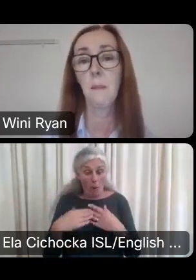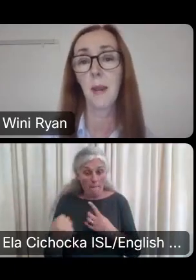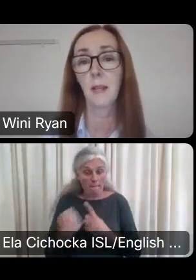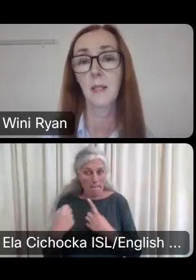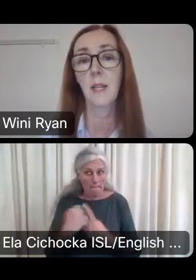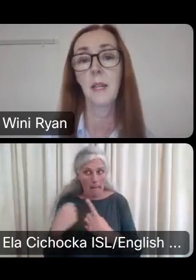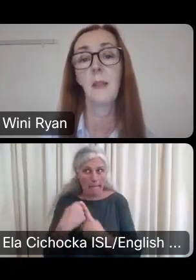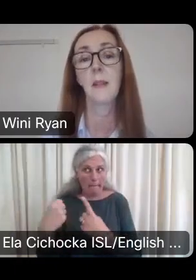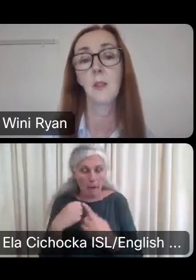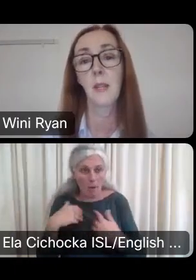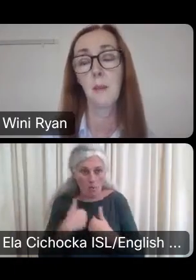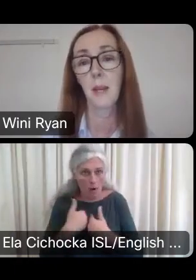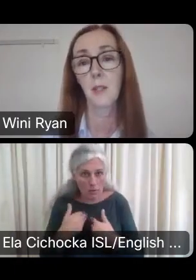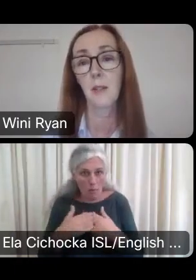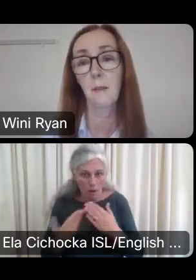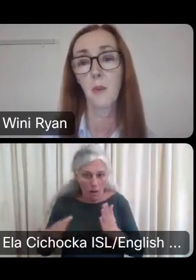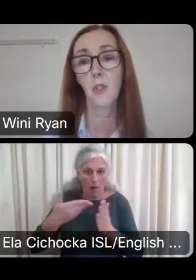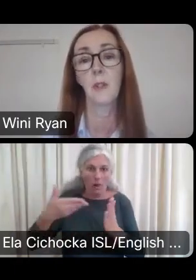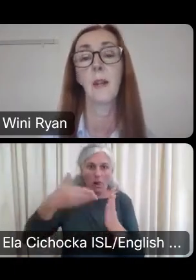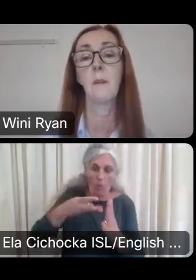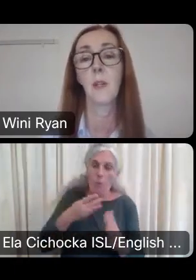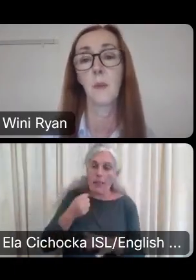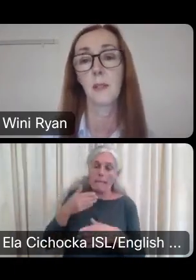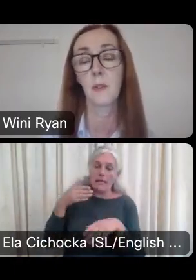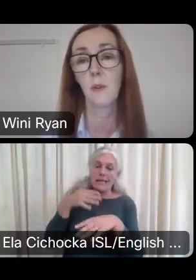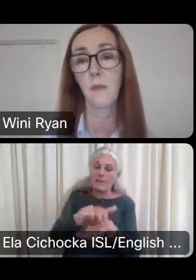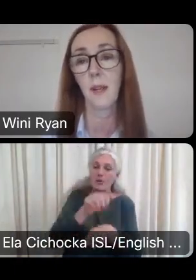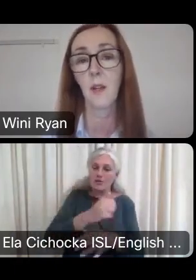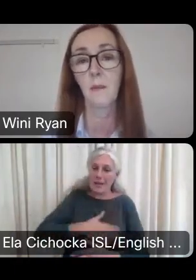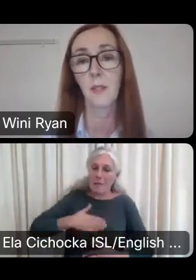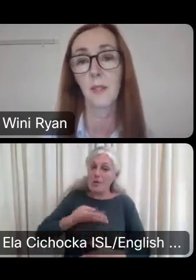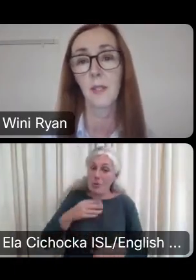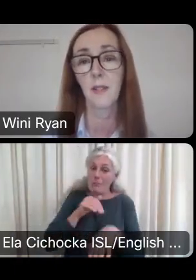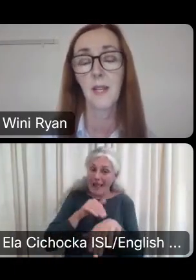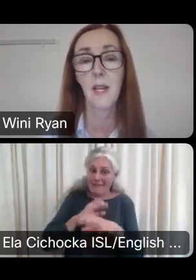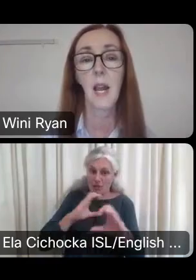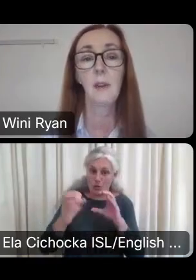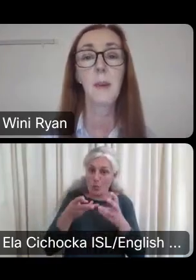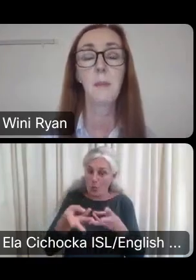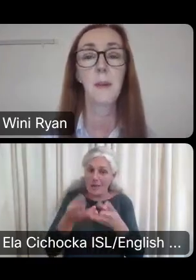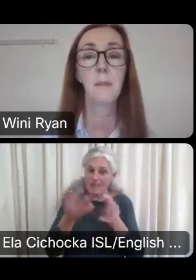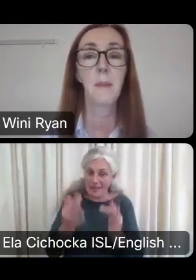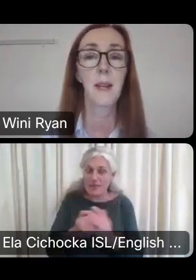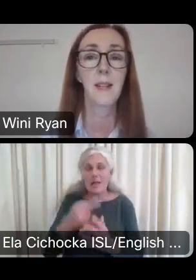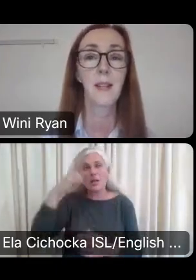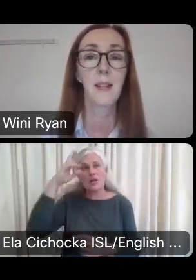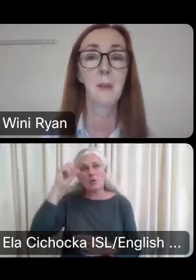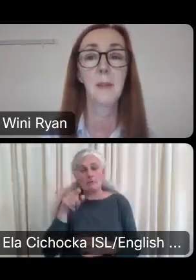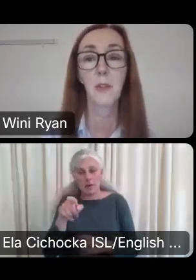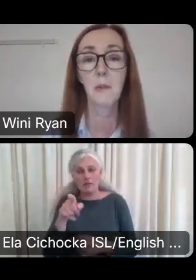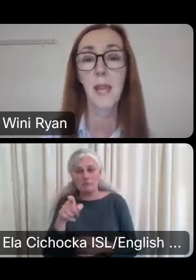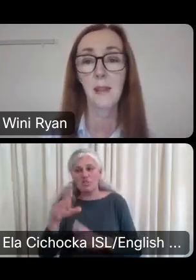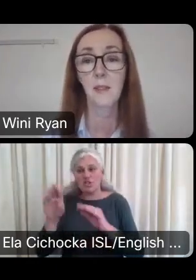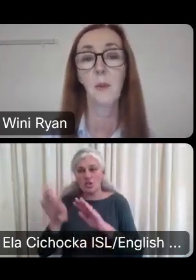is impacted, then that's going to impact on the emotion, and we know that's going to affect the conversation. I remember them by talking